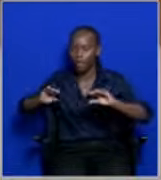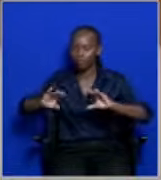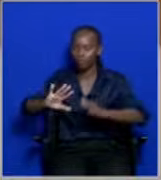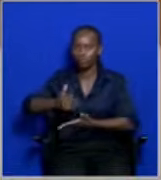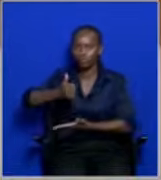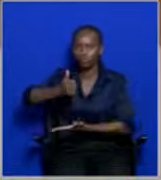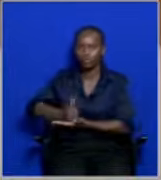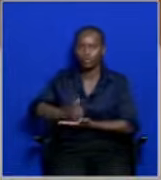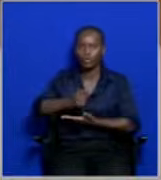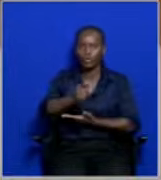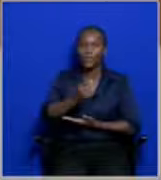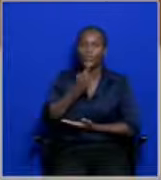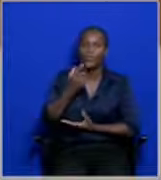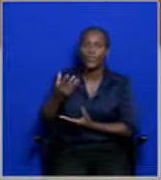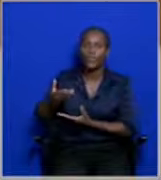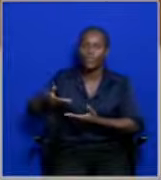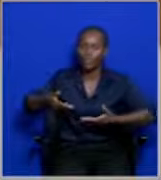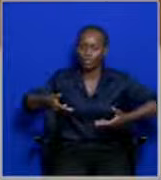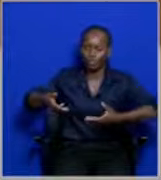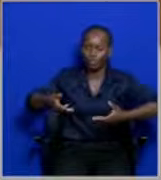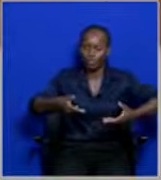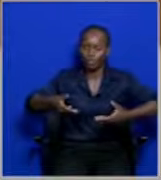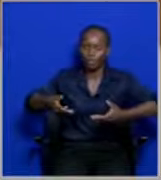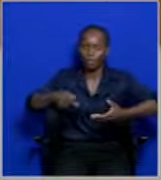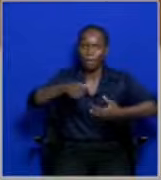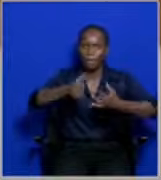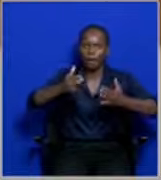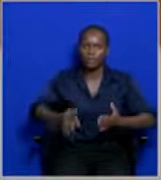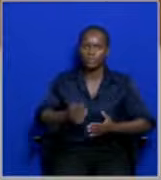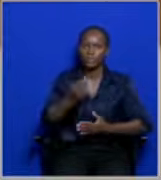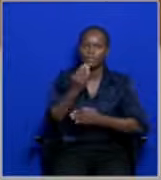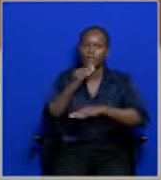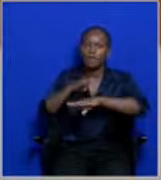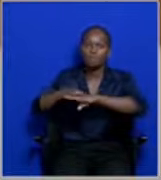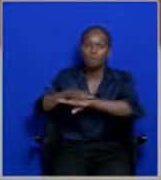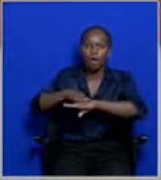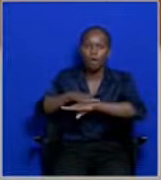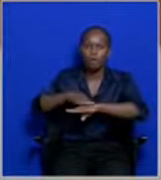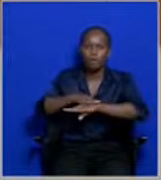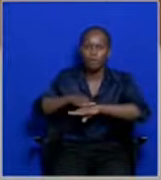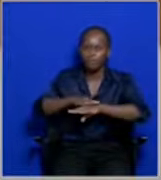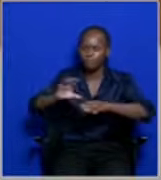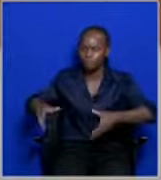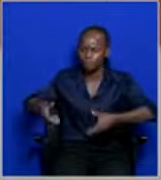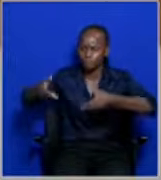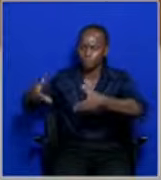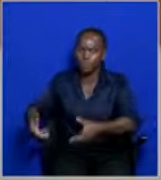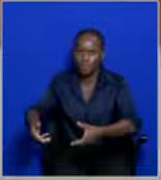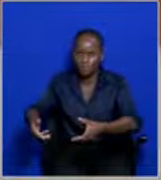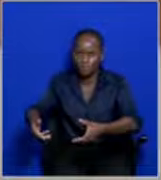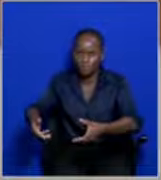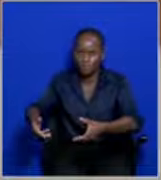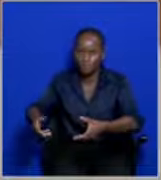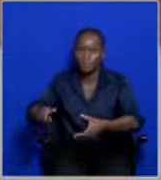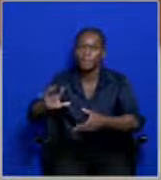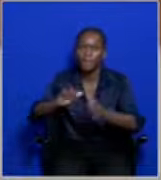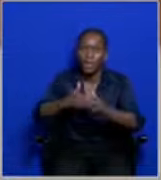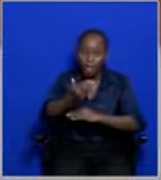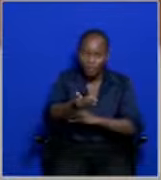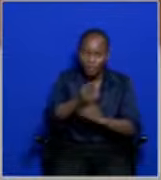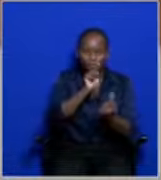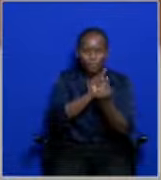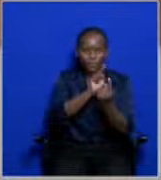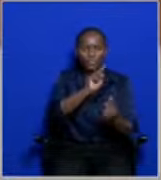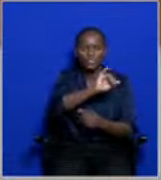the next, second line, we met with the JMPD after, and Constable Stolz and Constable Mackenzie handed